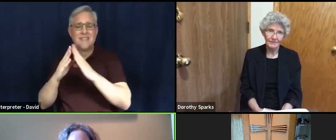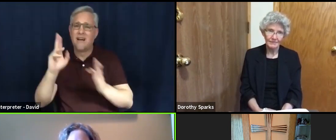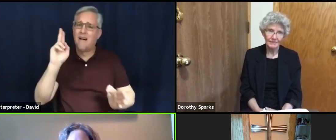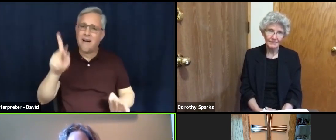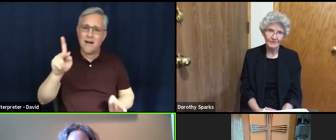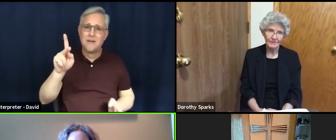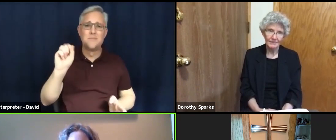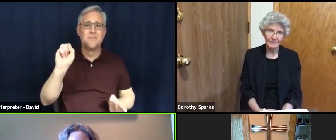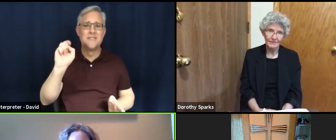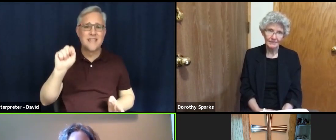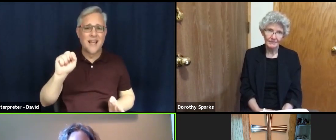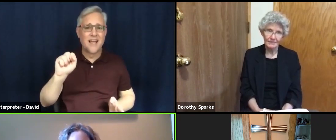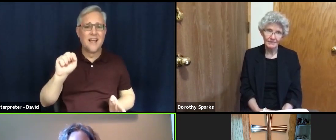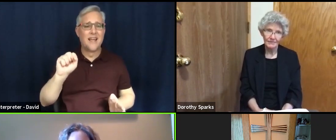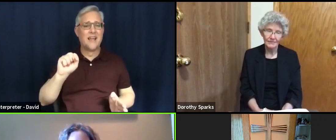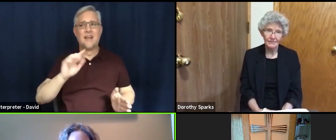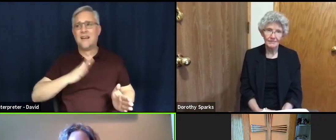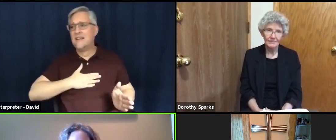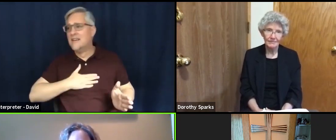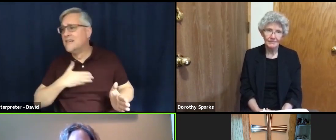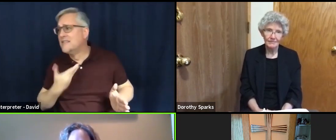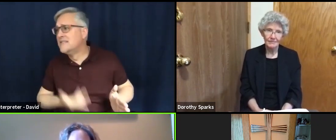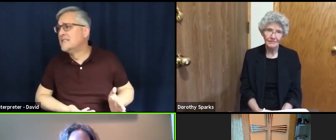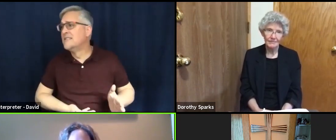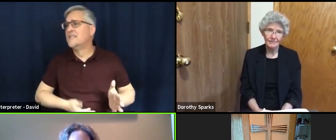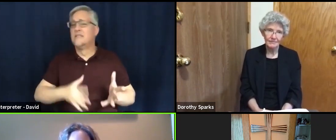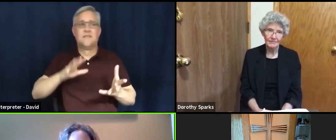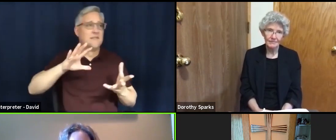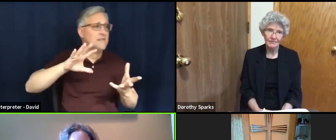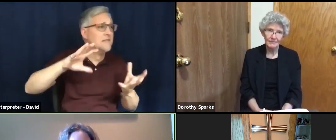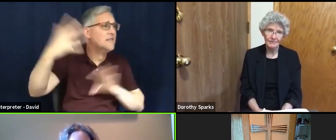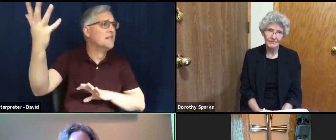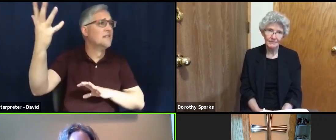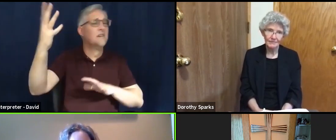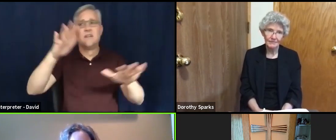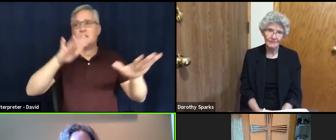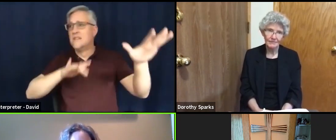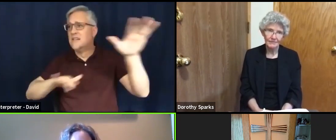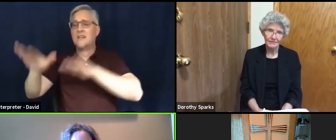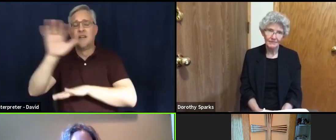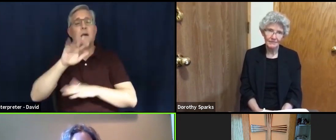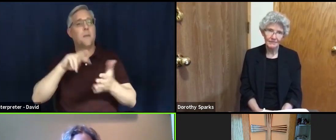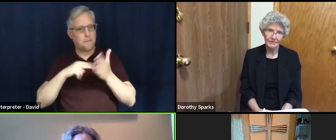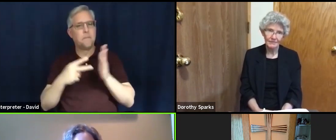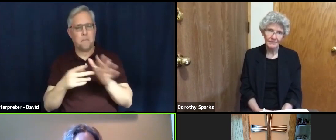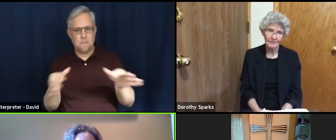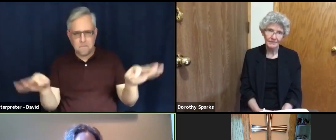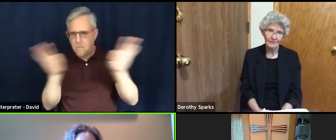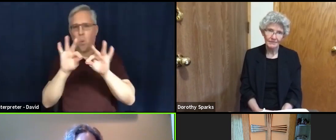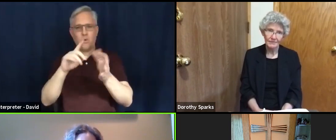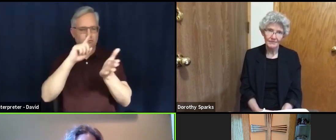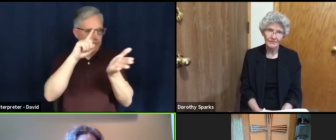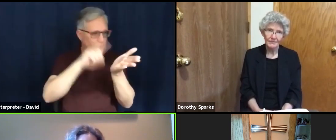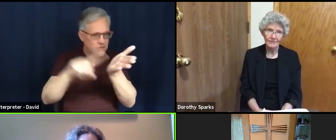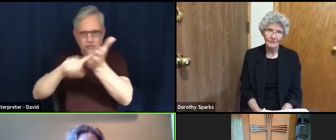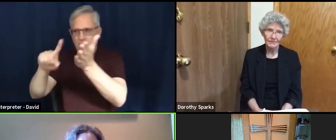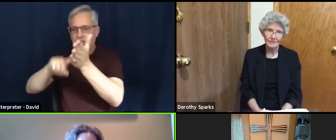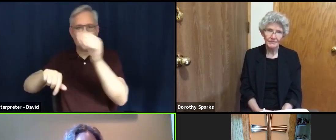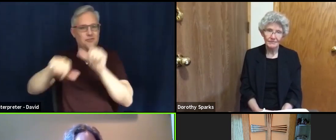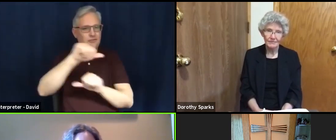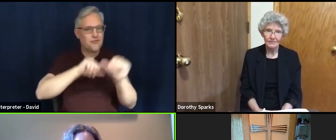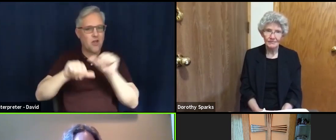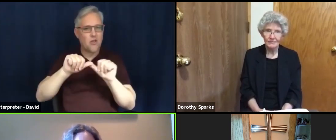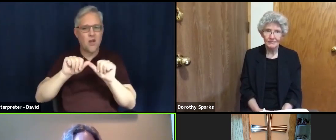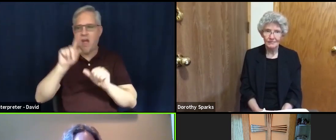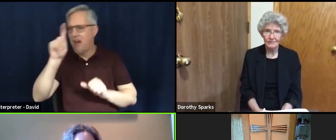much unrest happening, that we need to check in with one another. We need to say, how